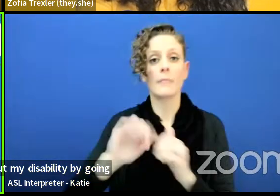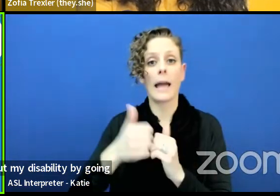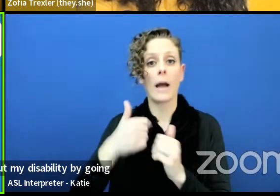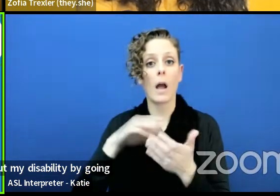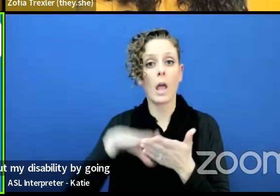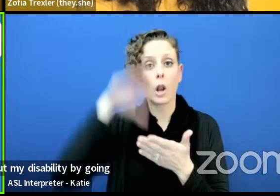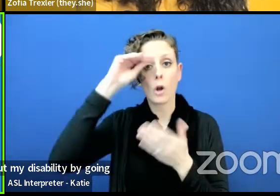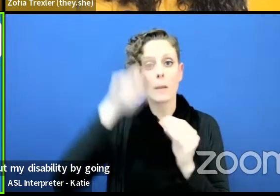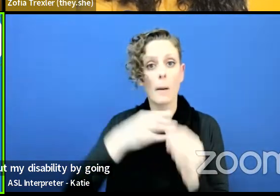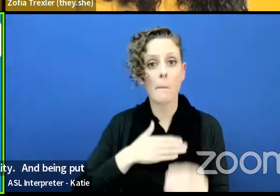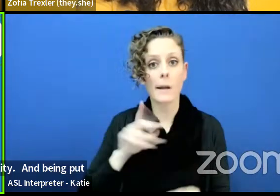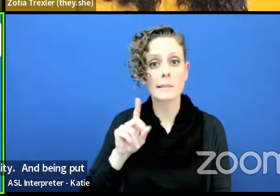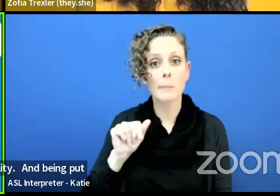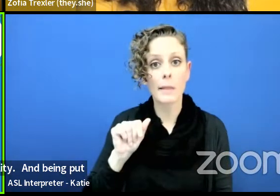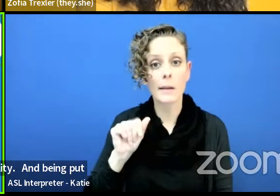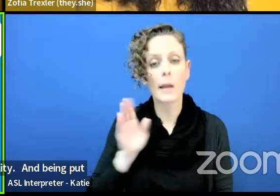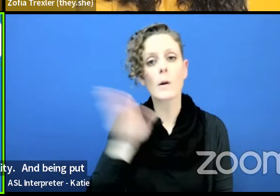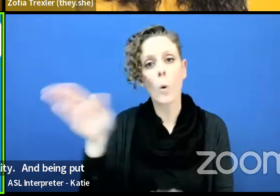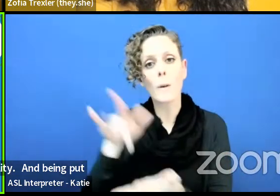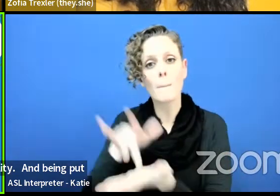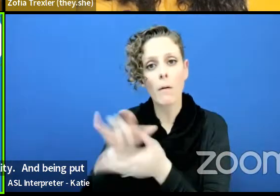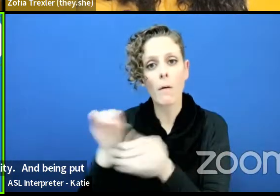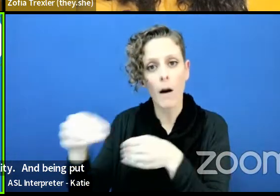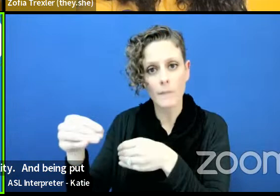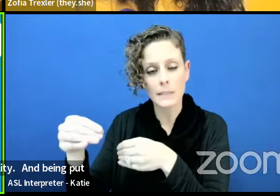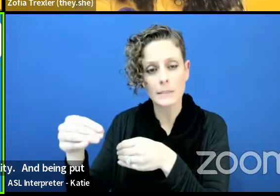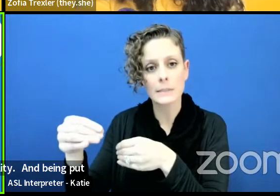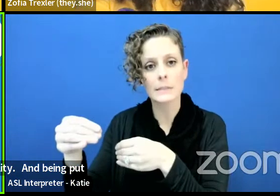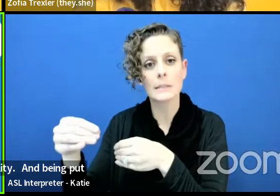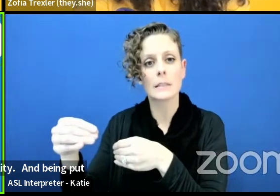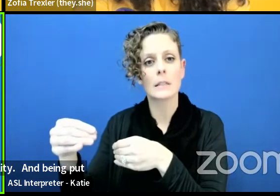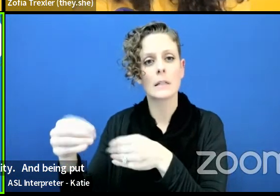machine, and got an extensive